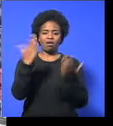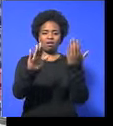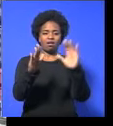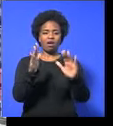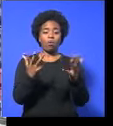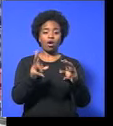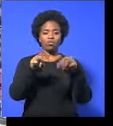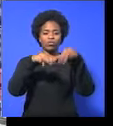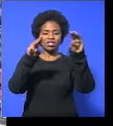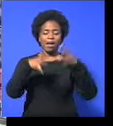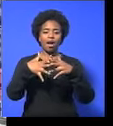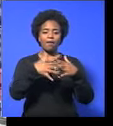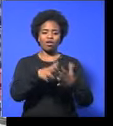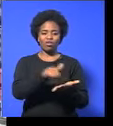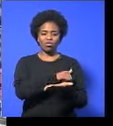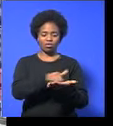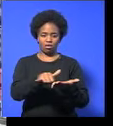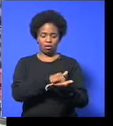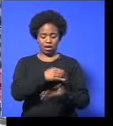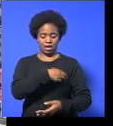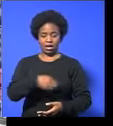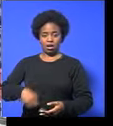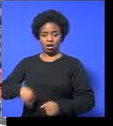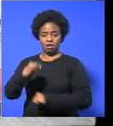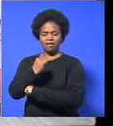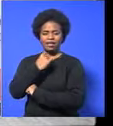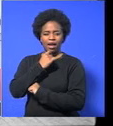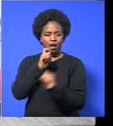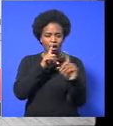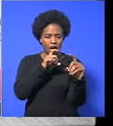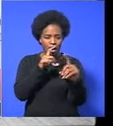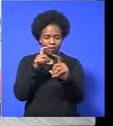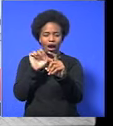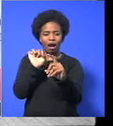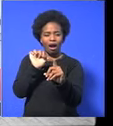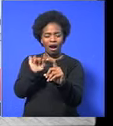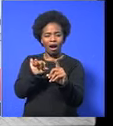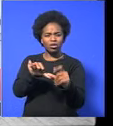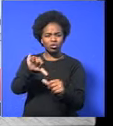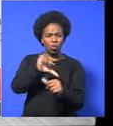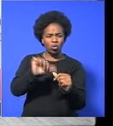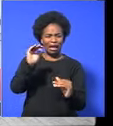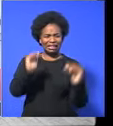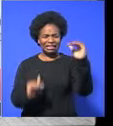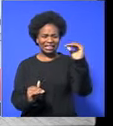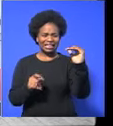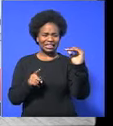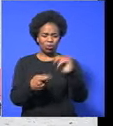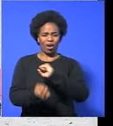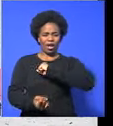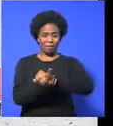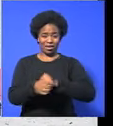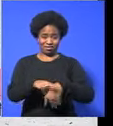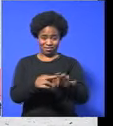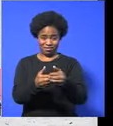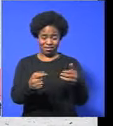Modern Art in New York. The presidency says Goldblatt used the camera to capture the social and moral value systems that portrayed